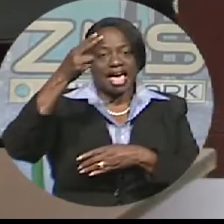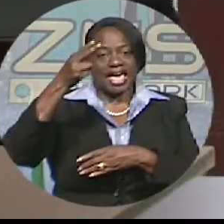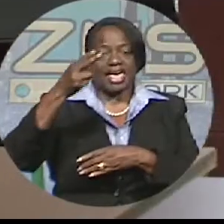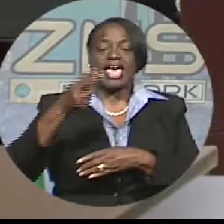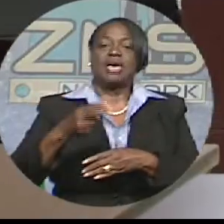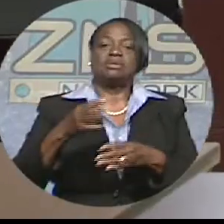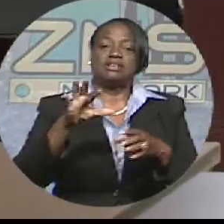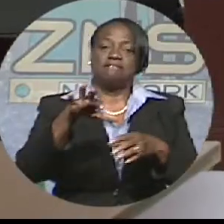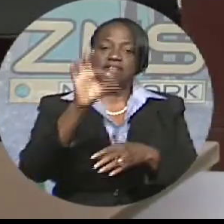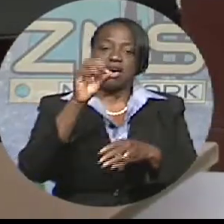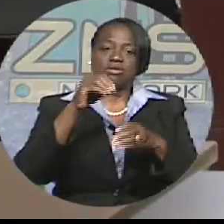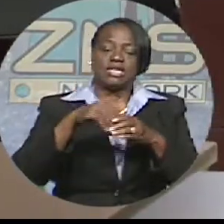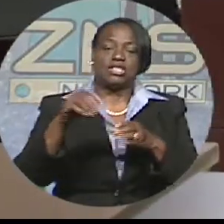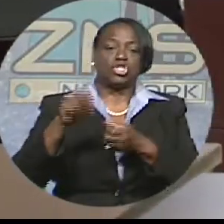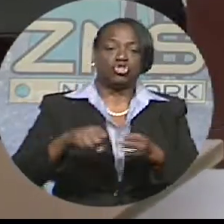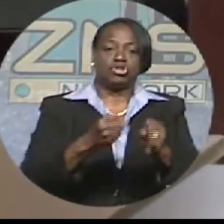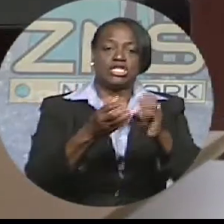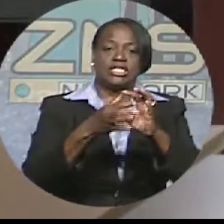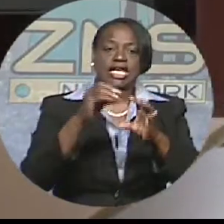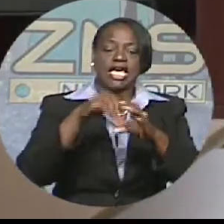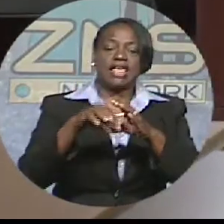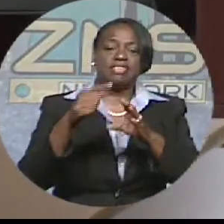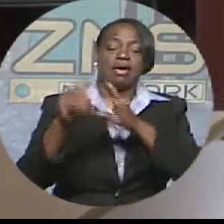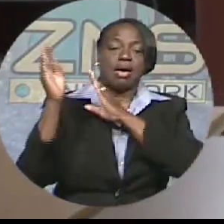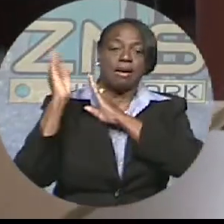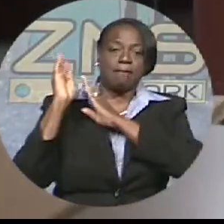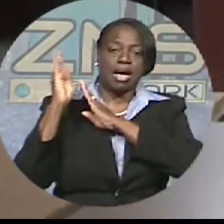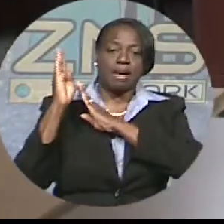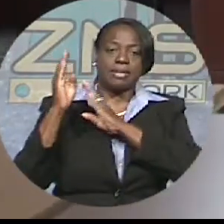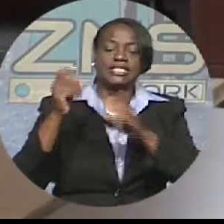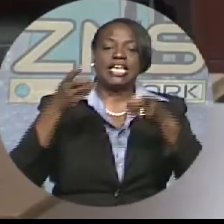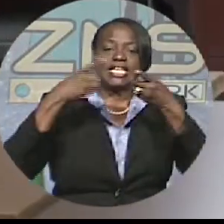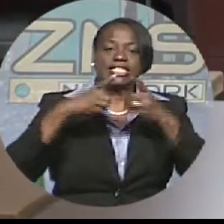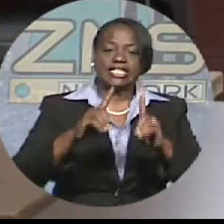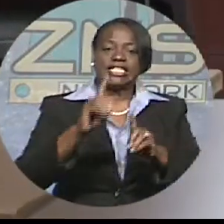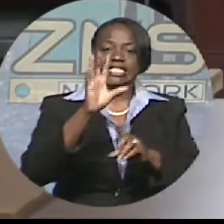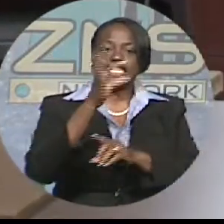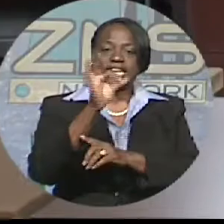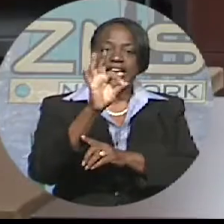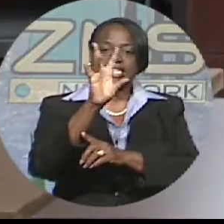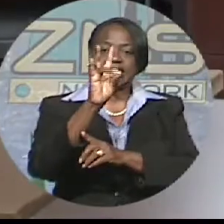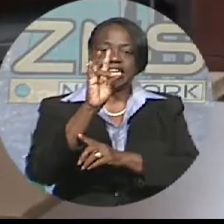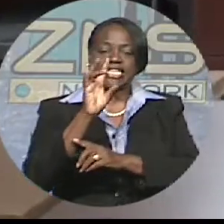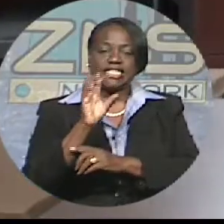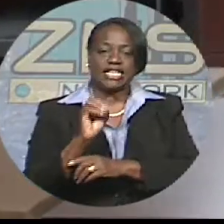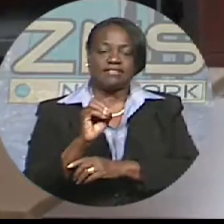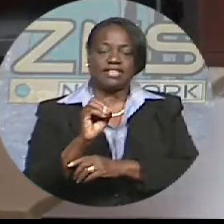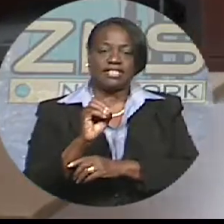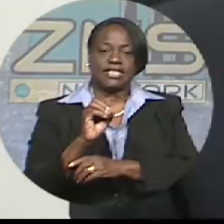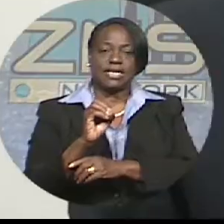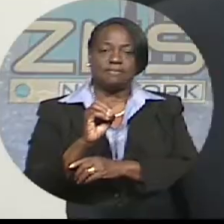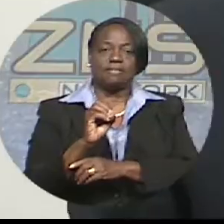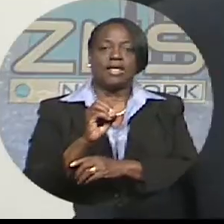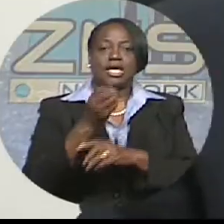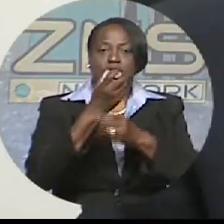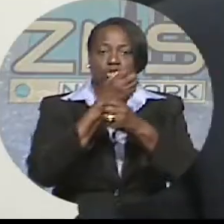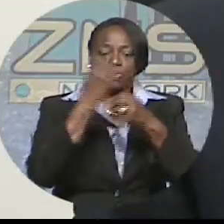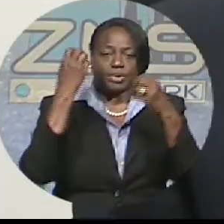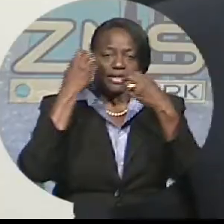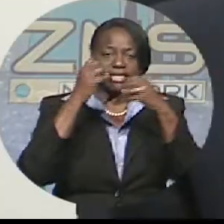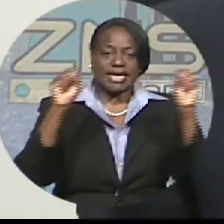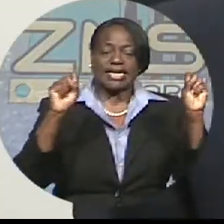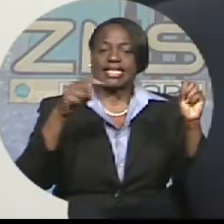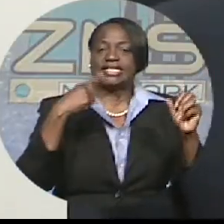Chief Superintendent of Police Samuel Butler, who's the officer in charge of the Drug Enforcement Unit, says while drug seizures of cocaine have